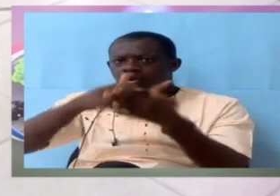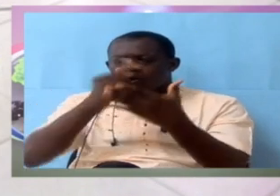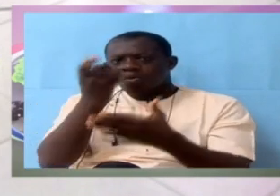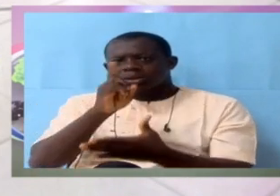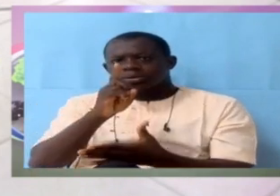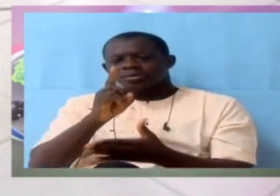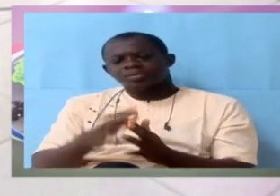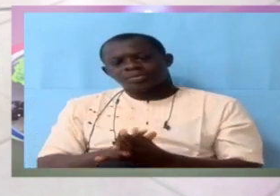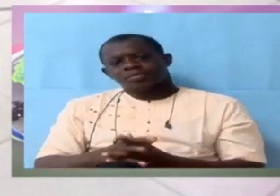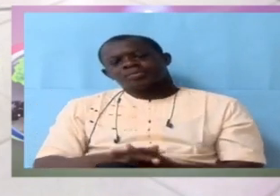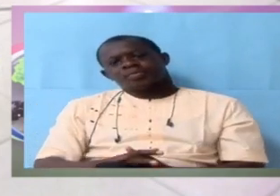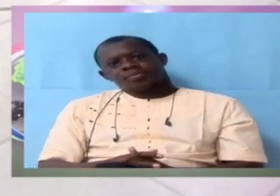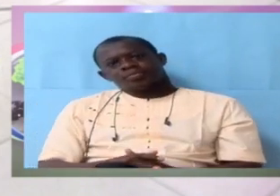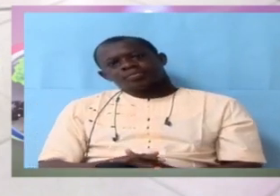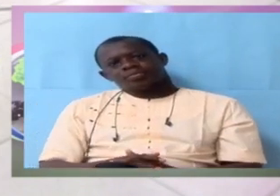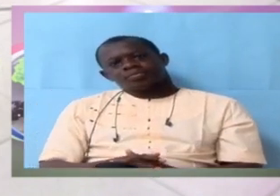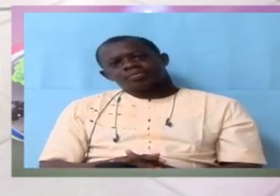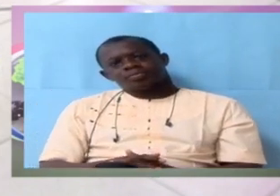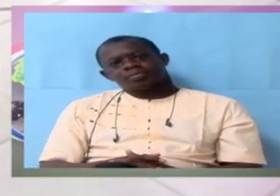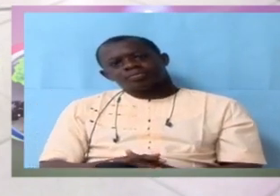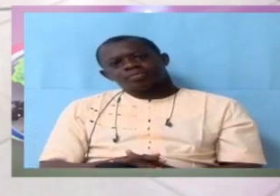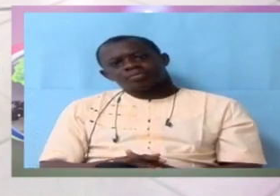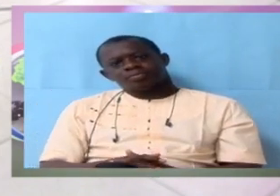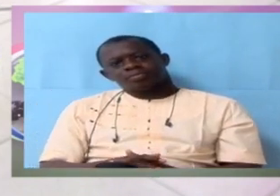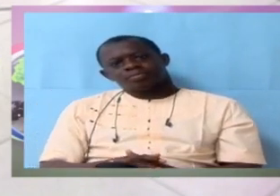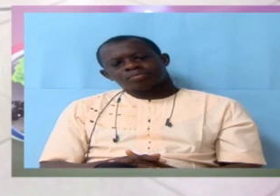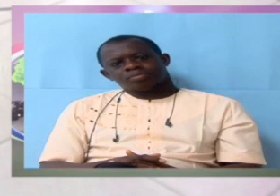njara program woni ya moy radio leto.